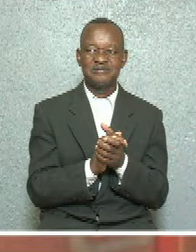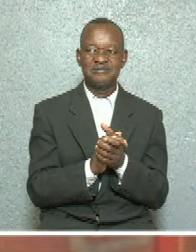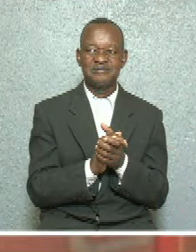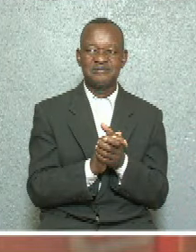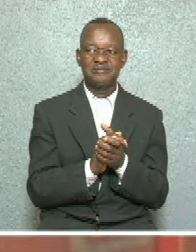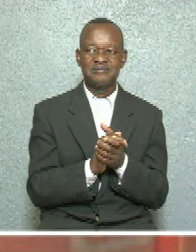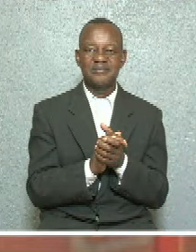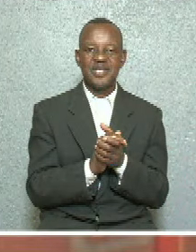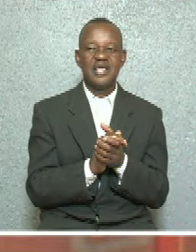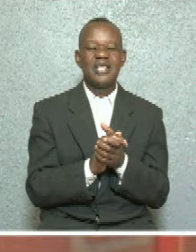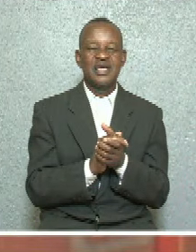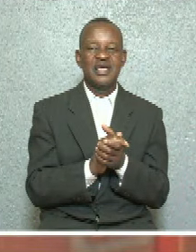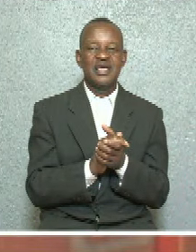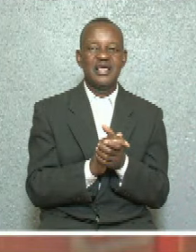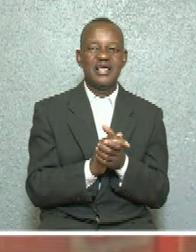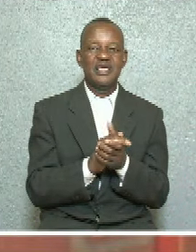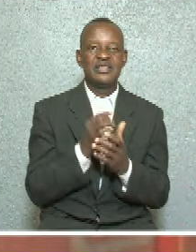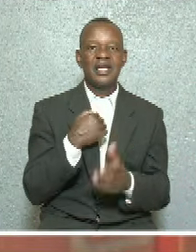giving.